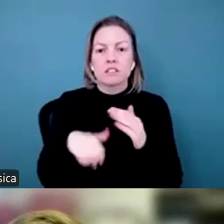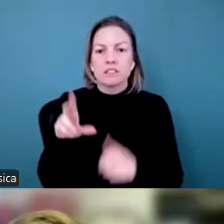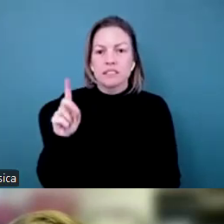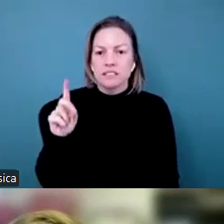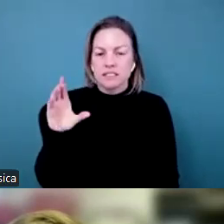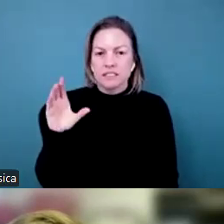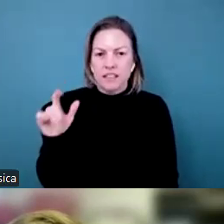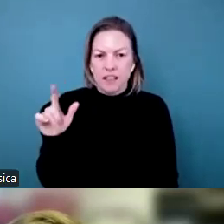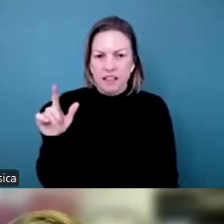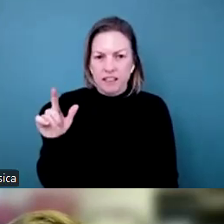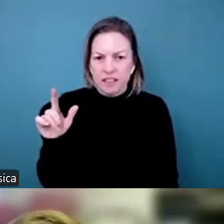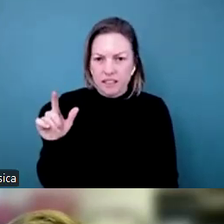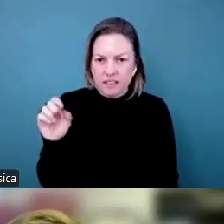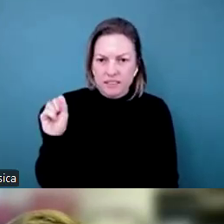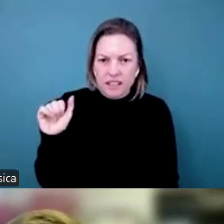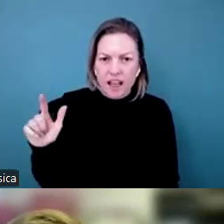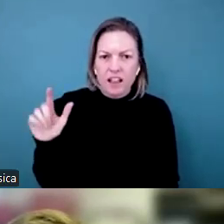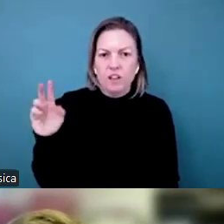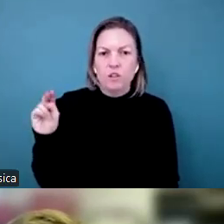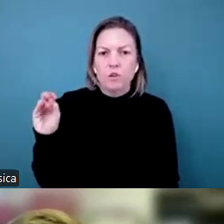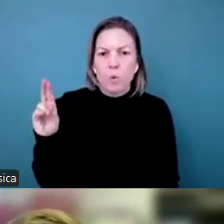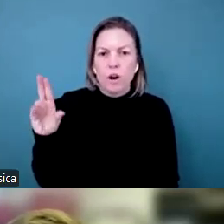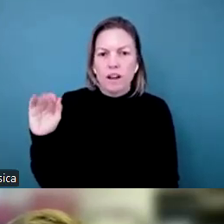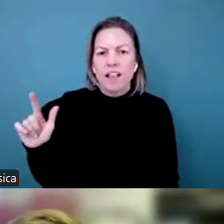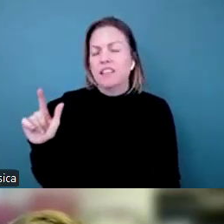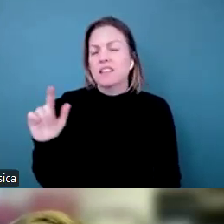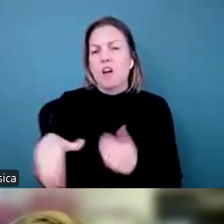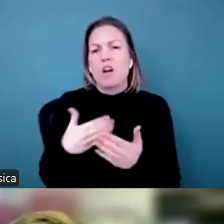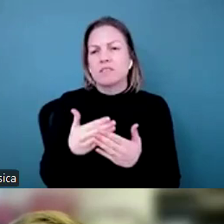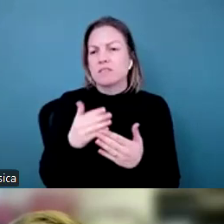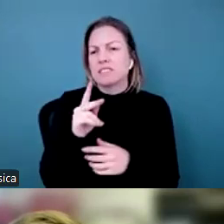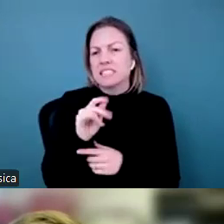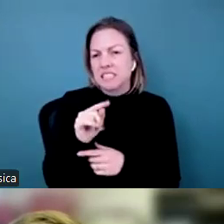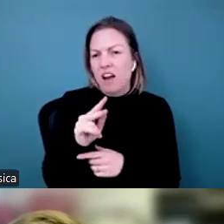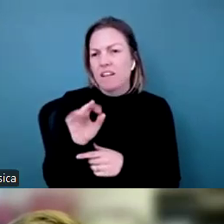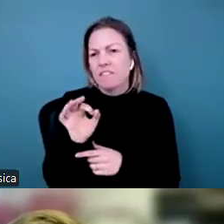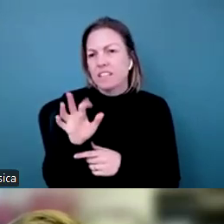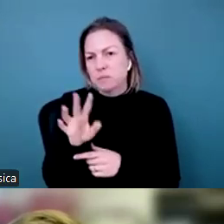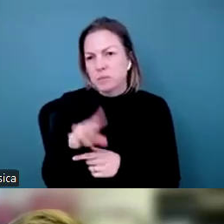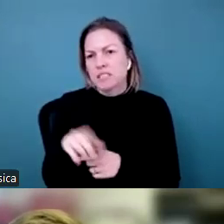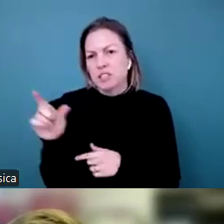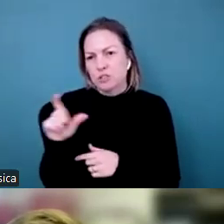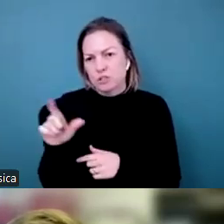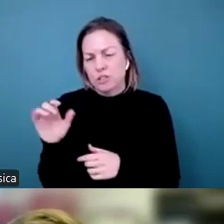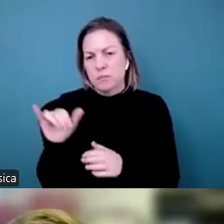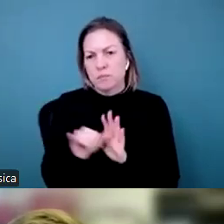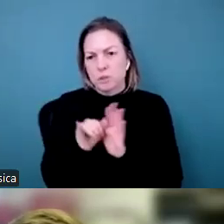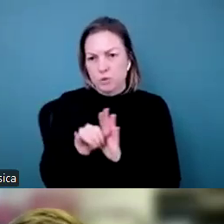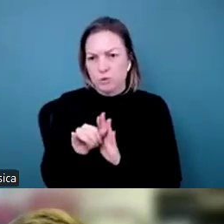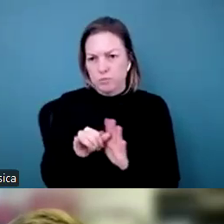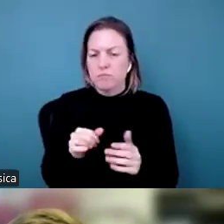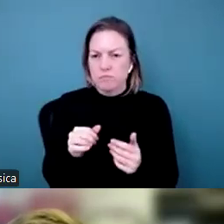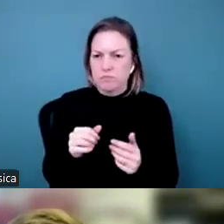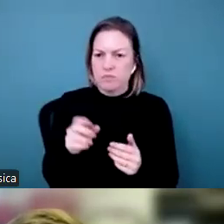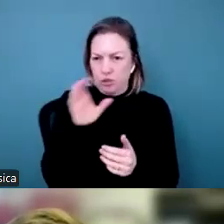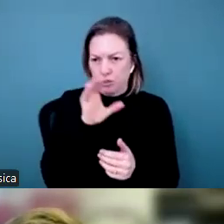can just look up Dan Salinger and usually you're going to get there. But we're on all the majors: TikTok, Facebook, Instagram, and YouTube. And you can search